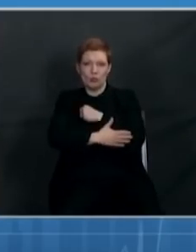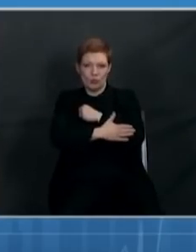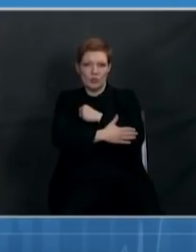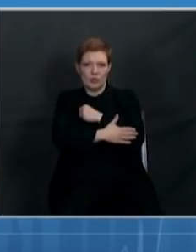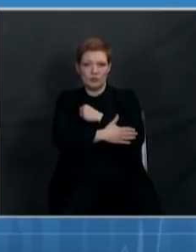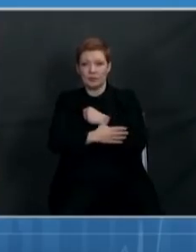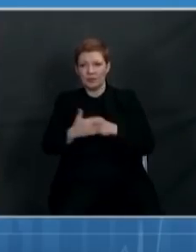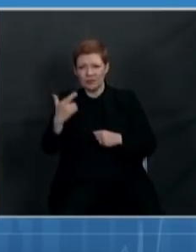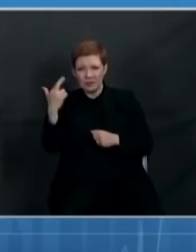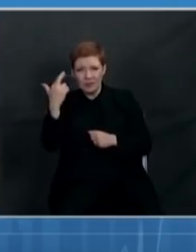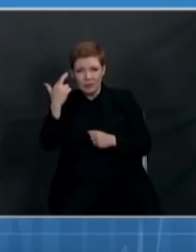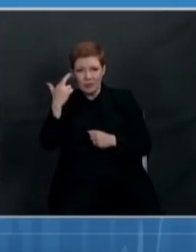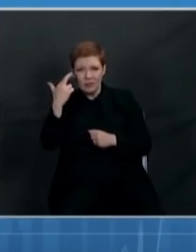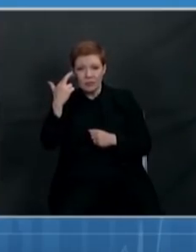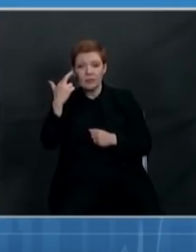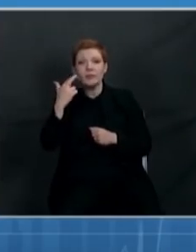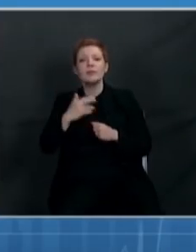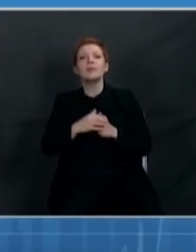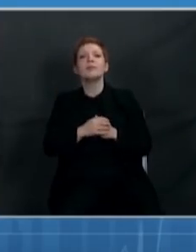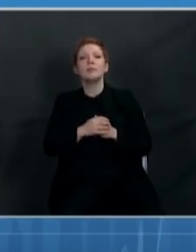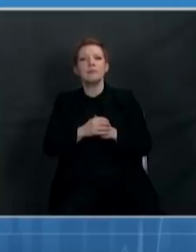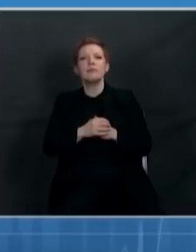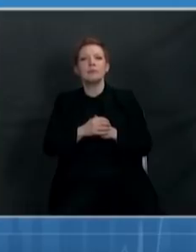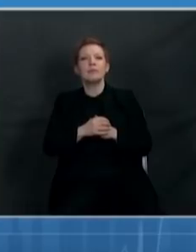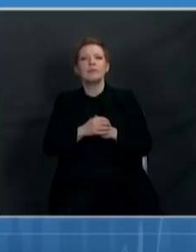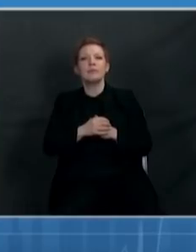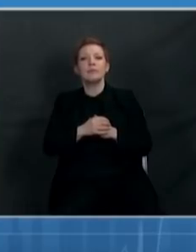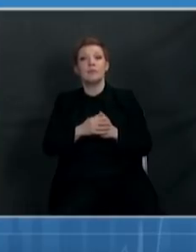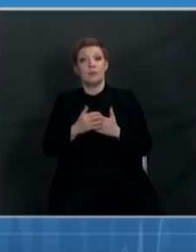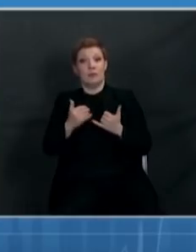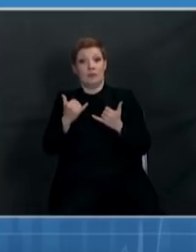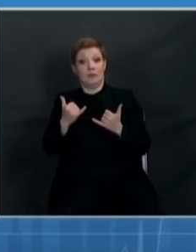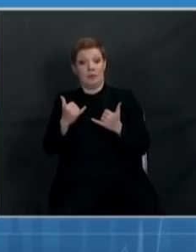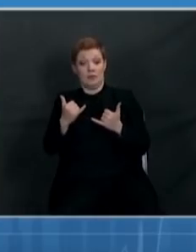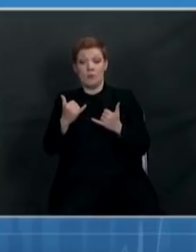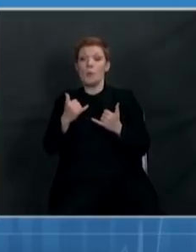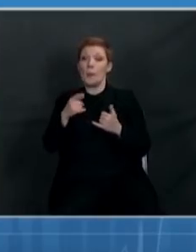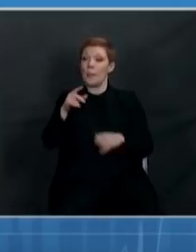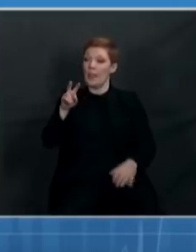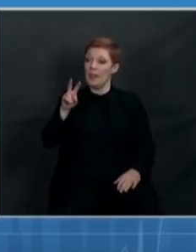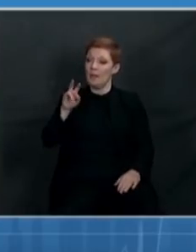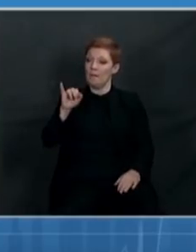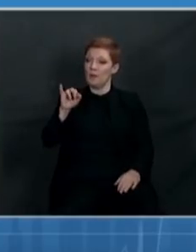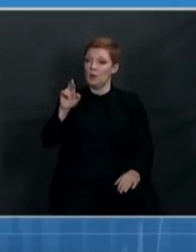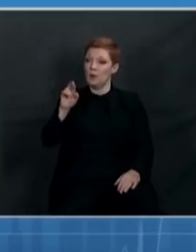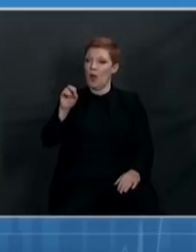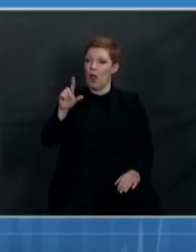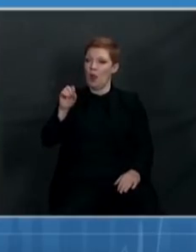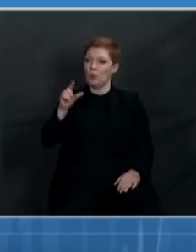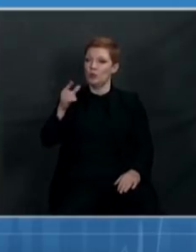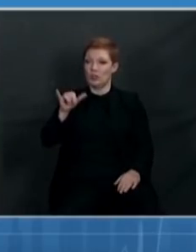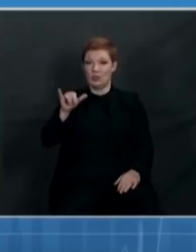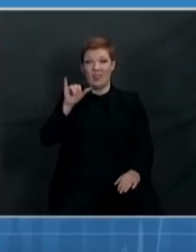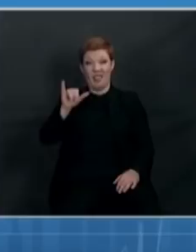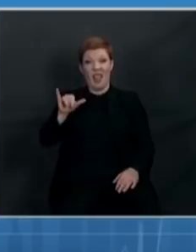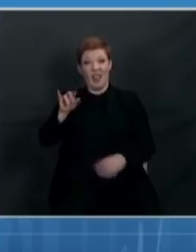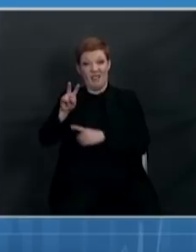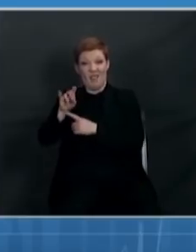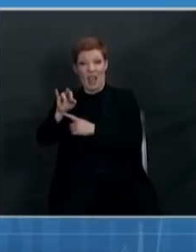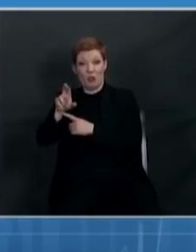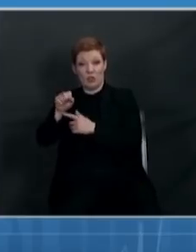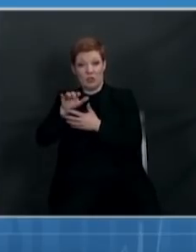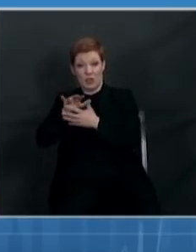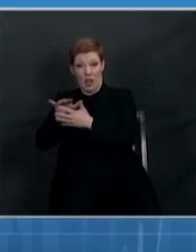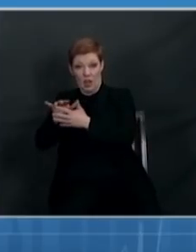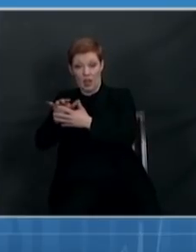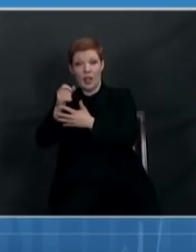that is that there is a fact that permeates virology, and that is that viruses